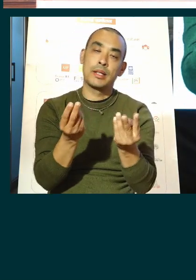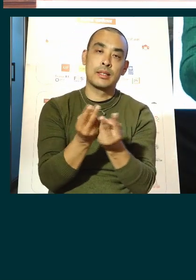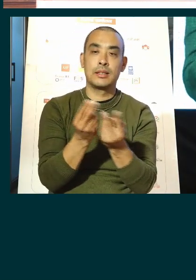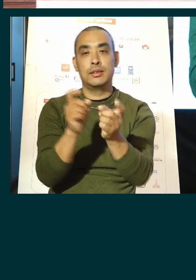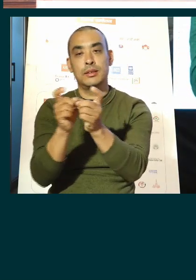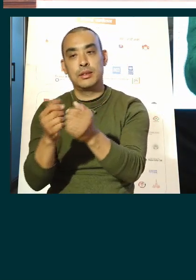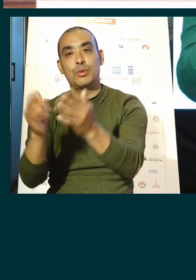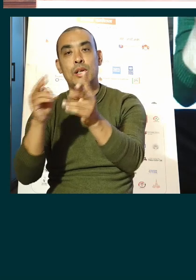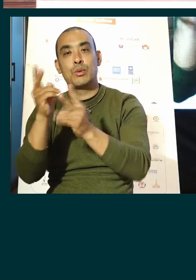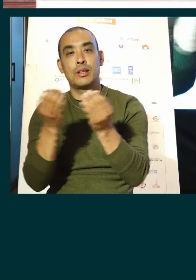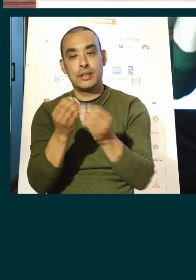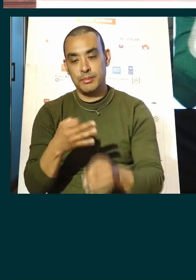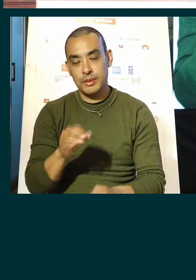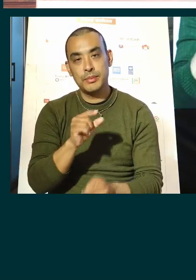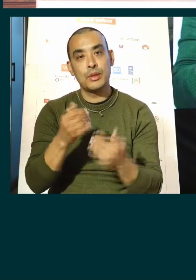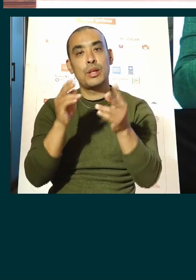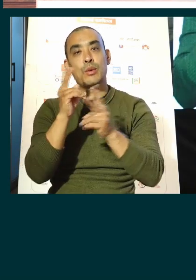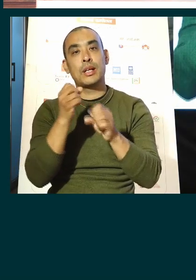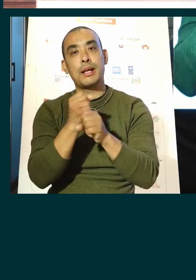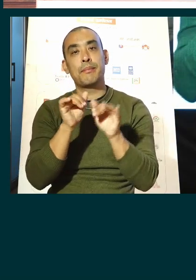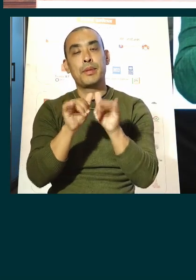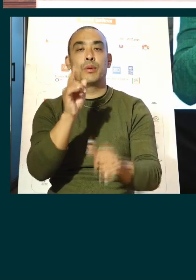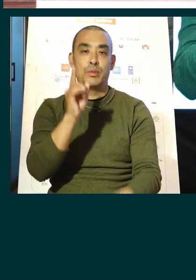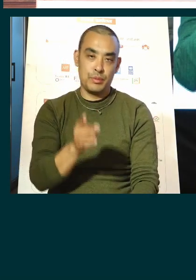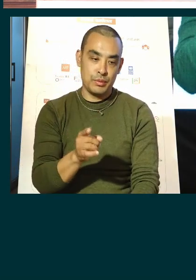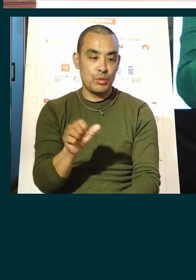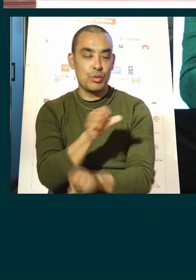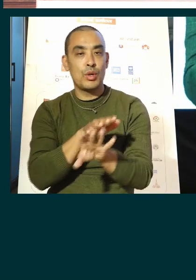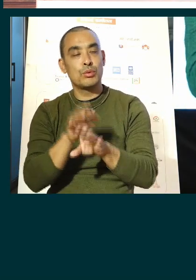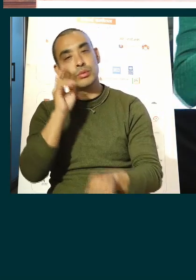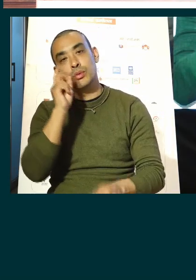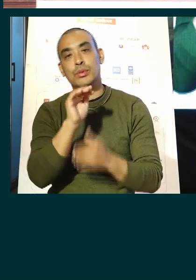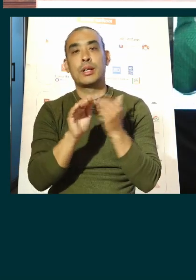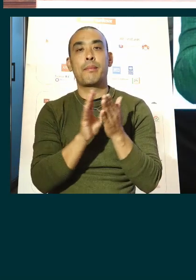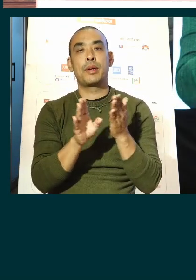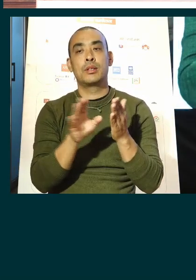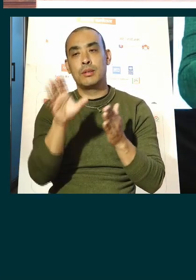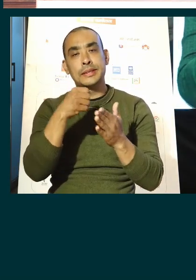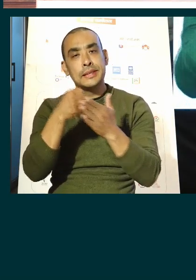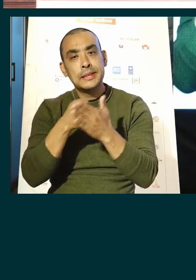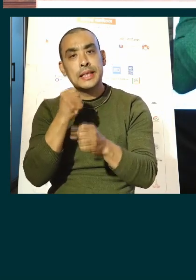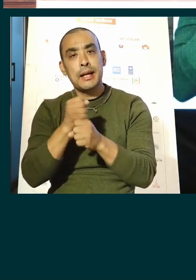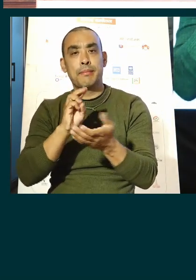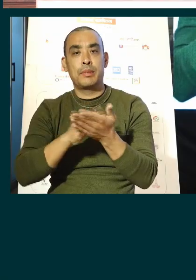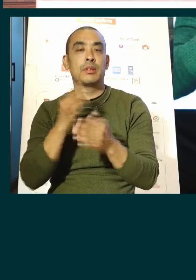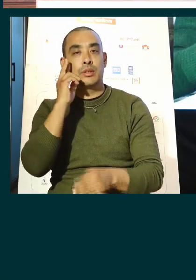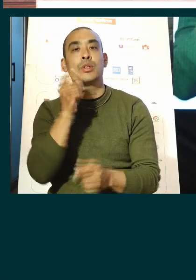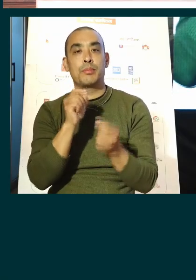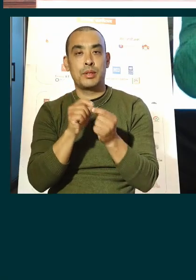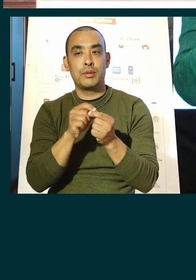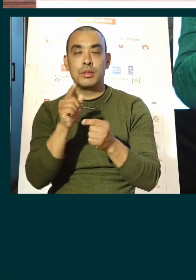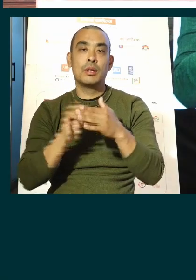discuss openly about the menstruation, and also they found it easy. This whole effort made it easy for them to